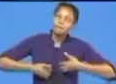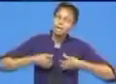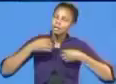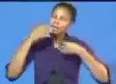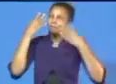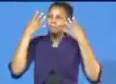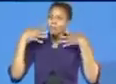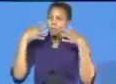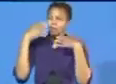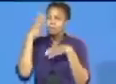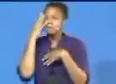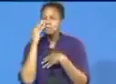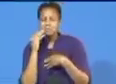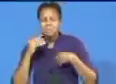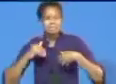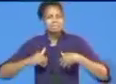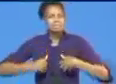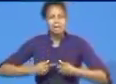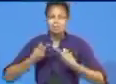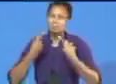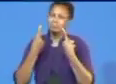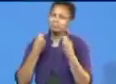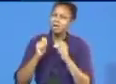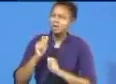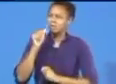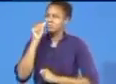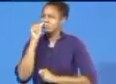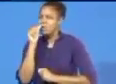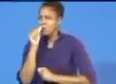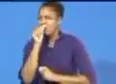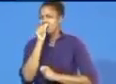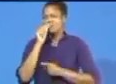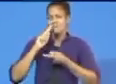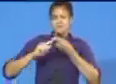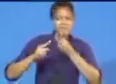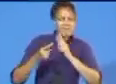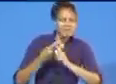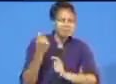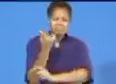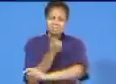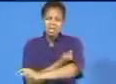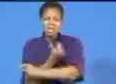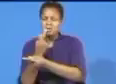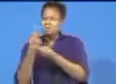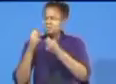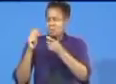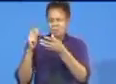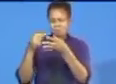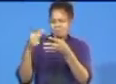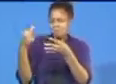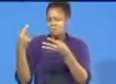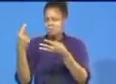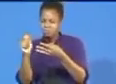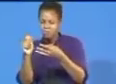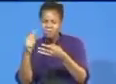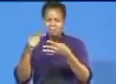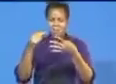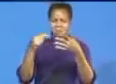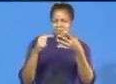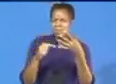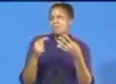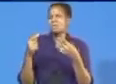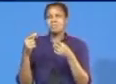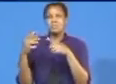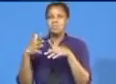sleep? Are you tired of trying drugs and trying friends and trying this and trying that? Are you tired of going from